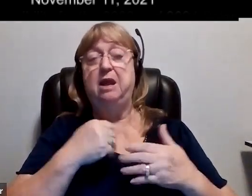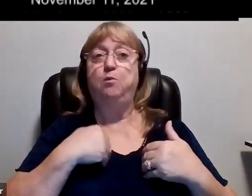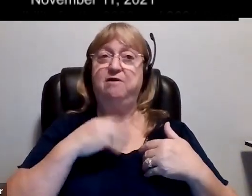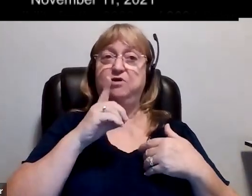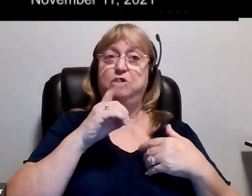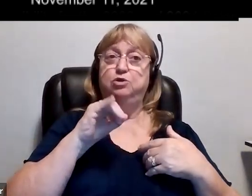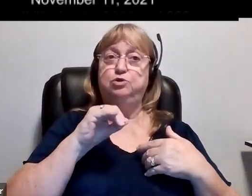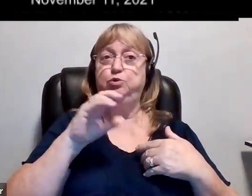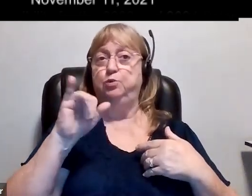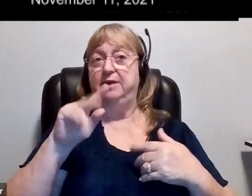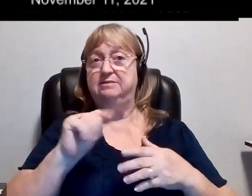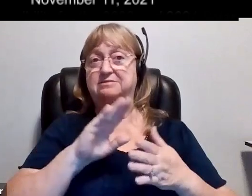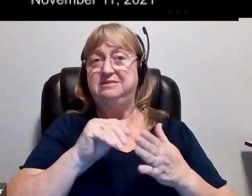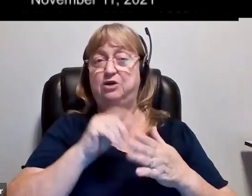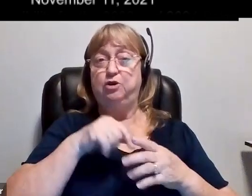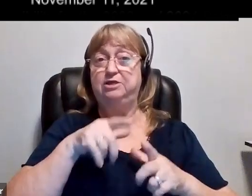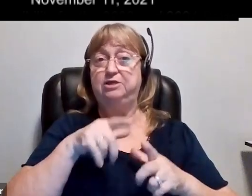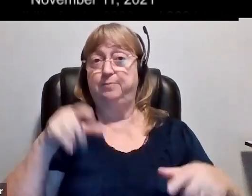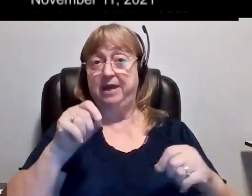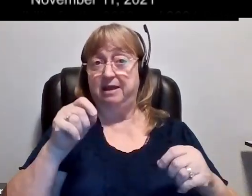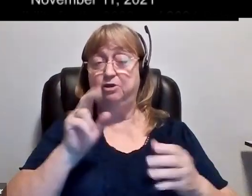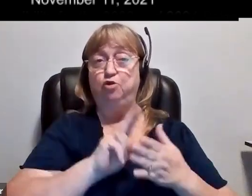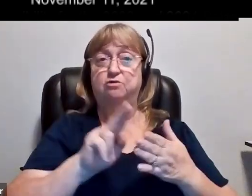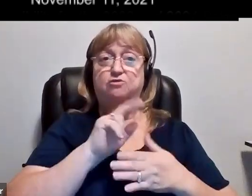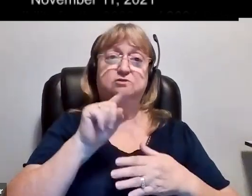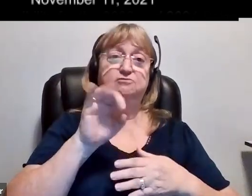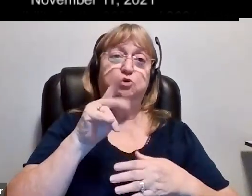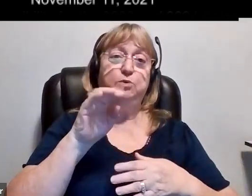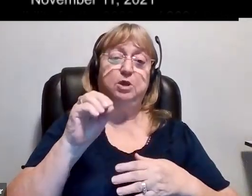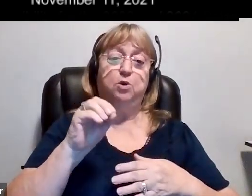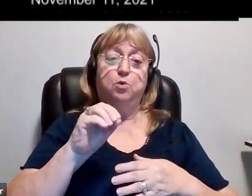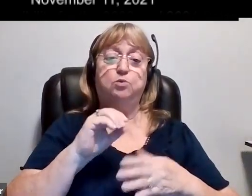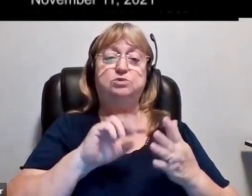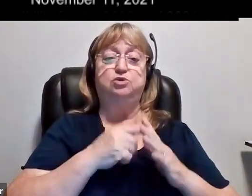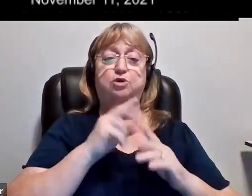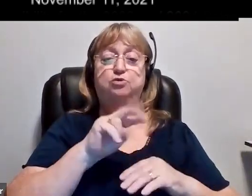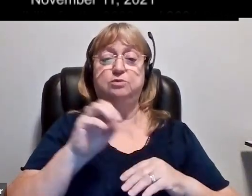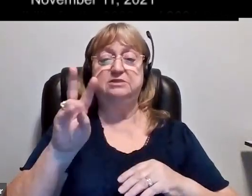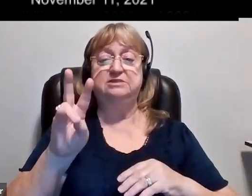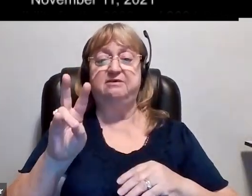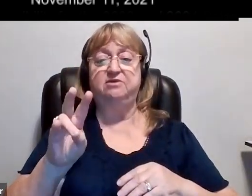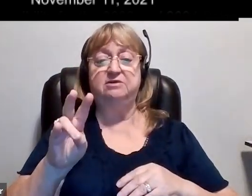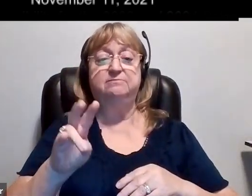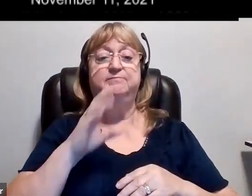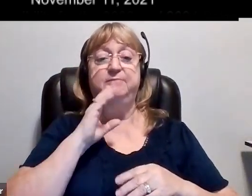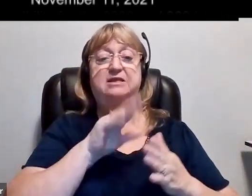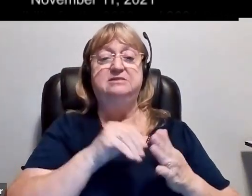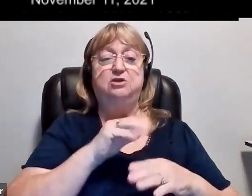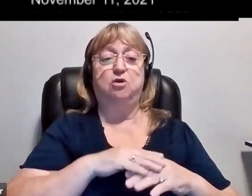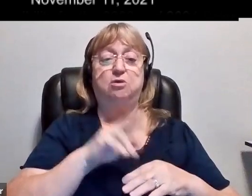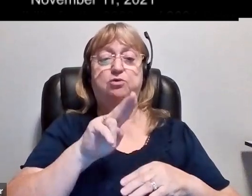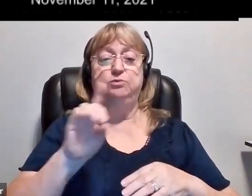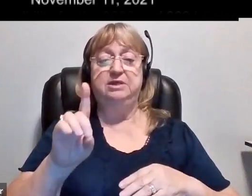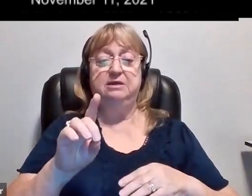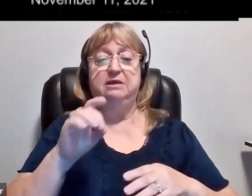the University of Tokyo, started in 2007, and a Center on Universal Design and Education, which started in 1999